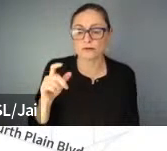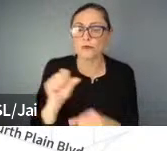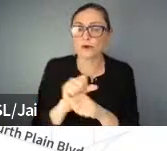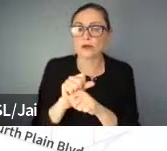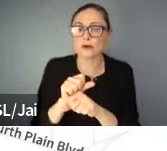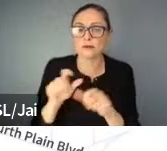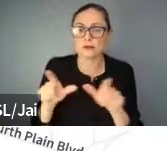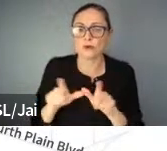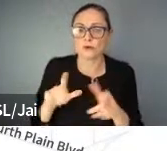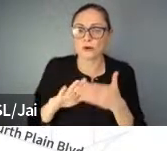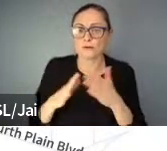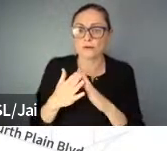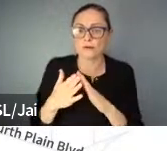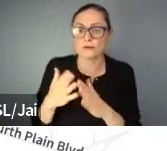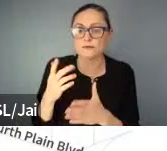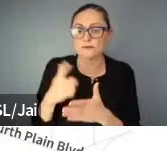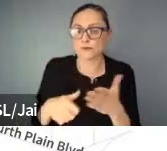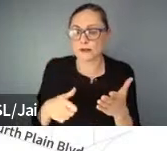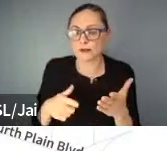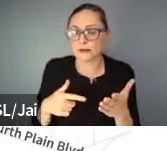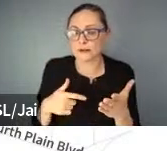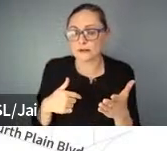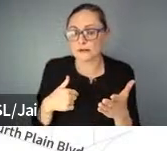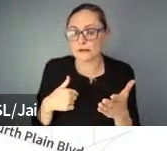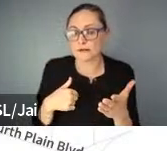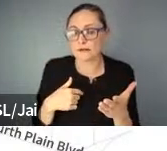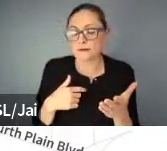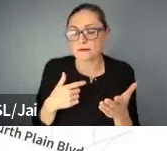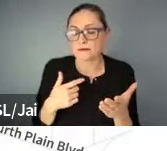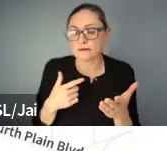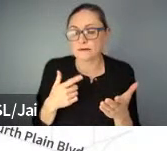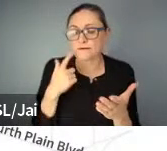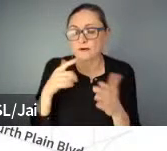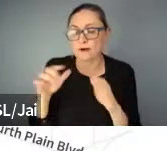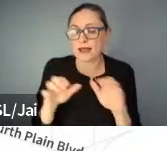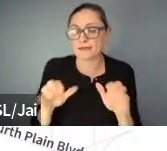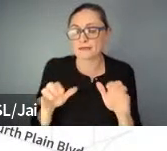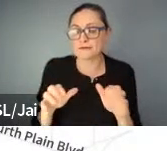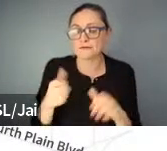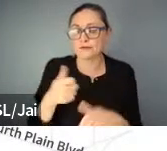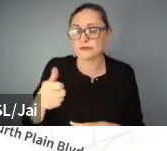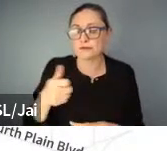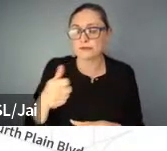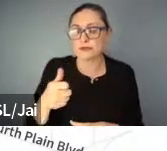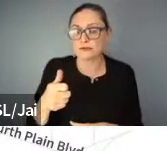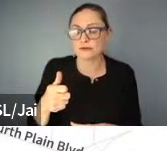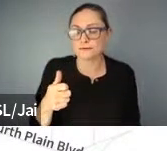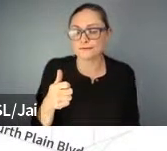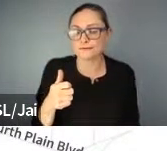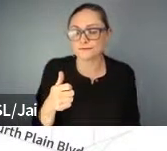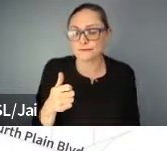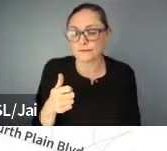those investments would be for active transportation through the corridor. And